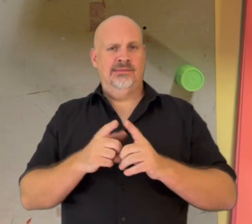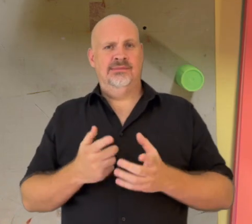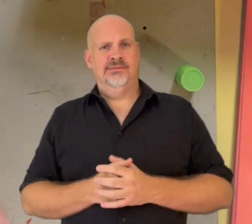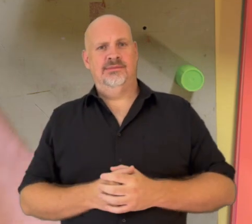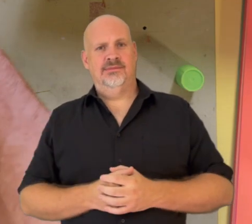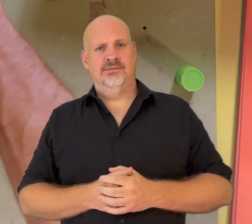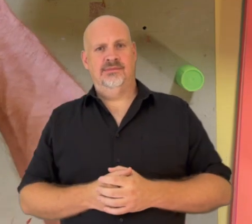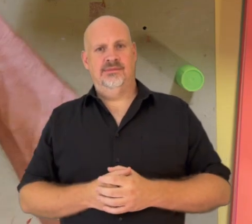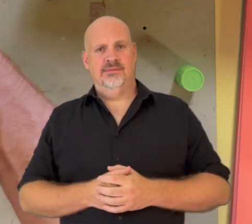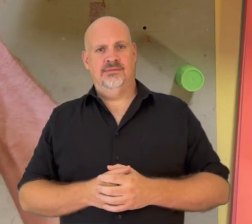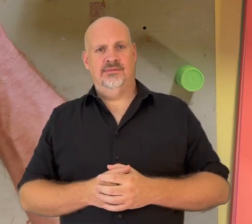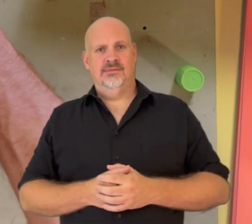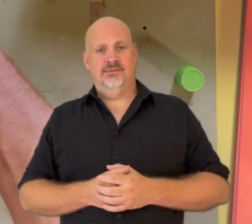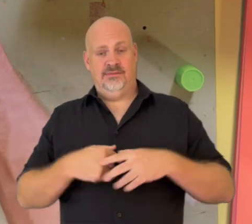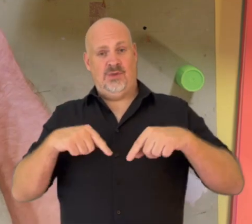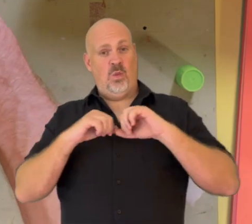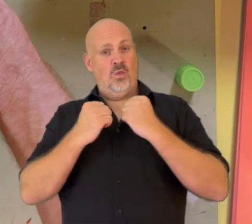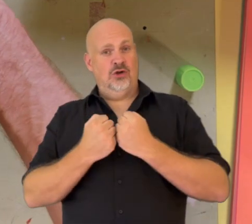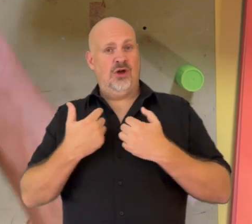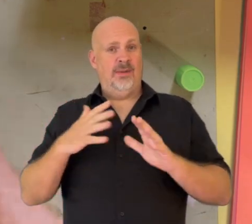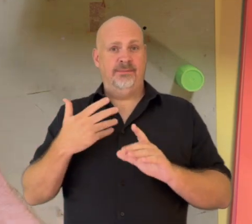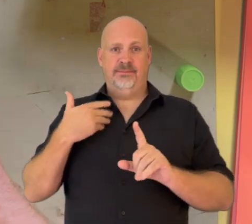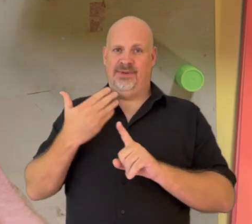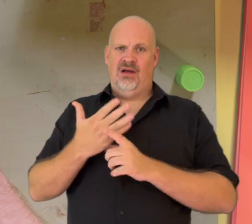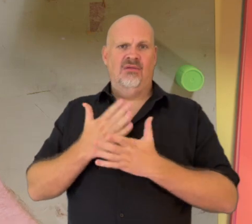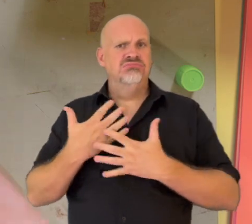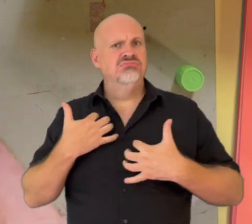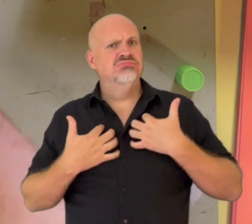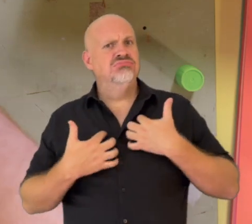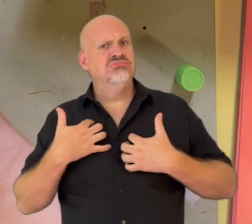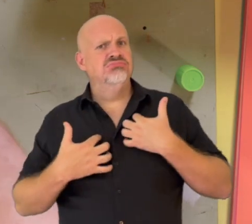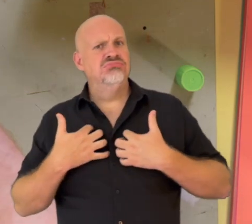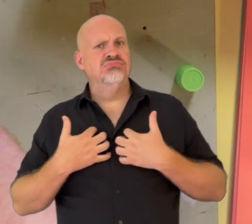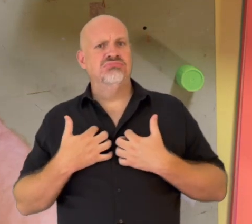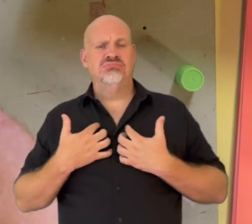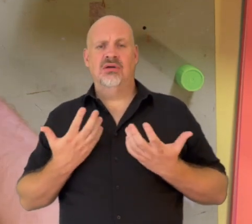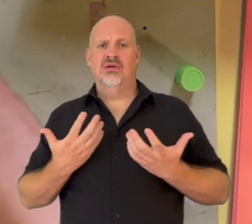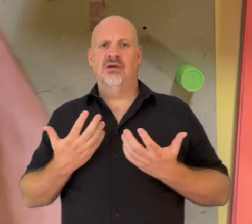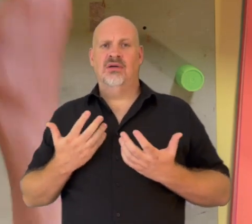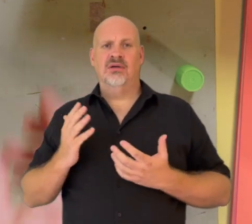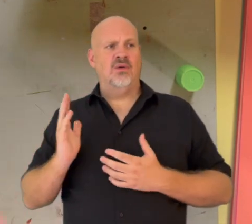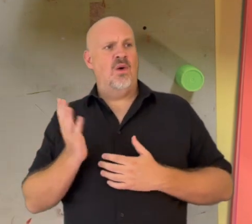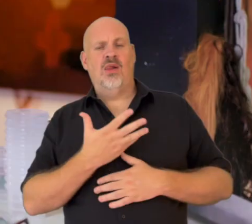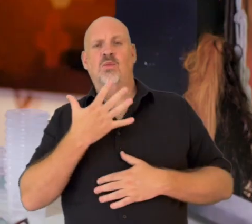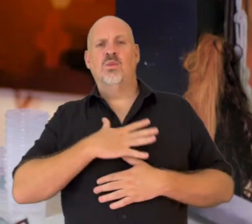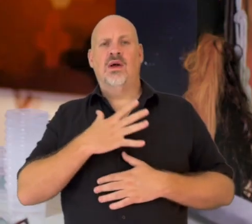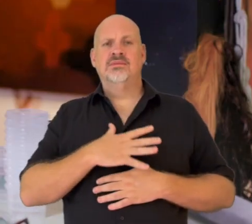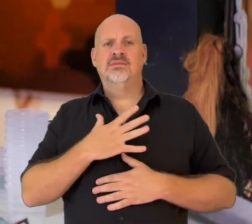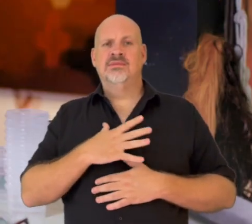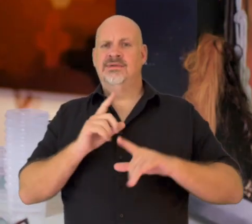When I've done these workshops in the past, it's been really interesting the way everyone wants to do something totally different with